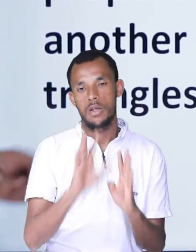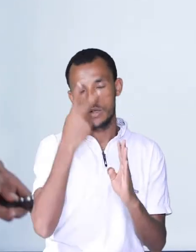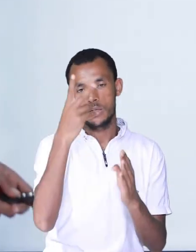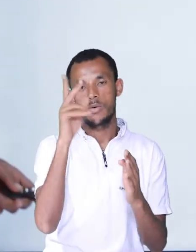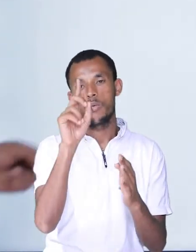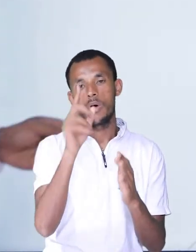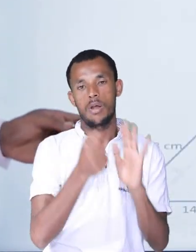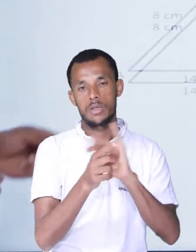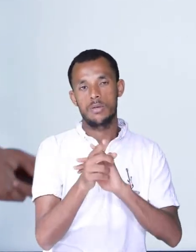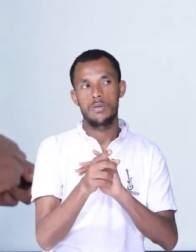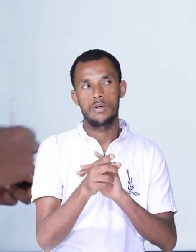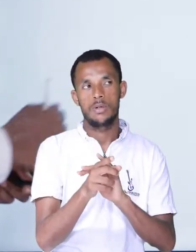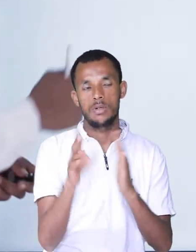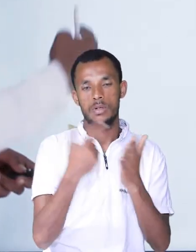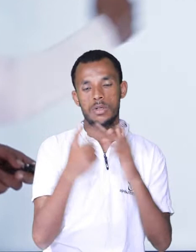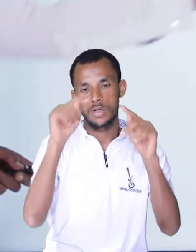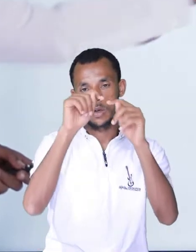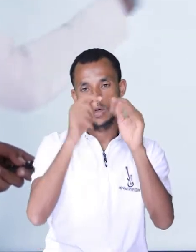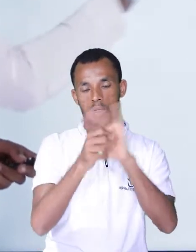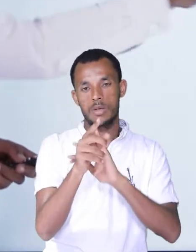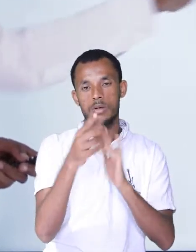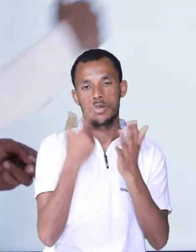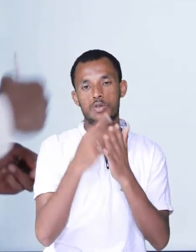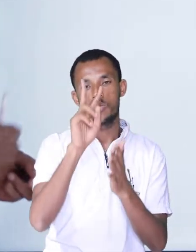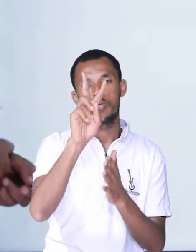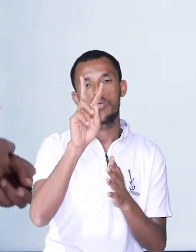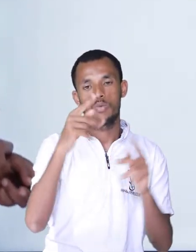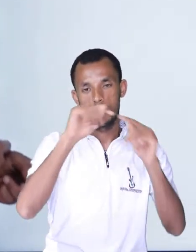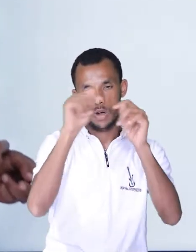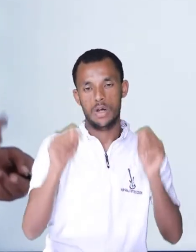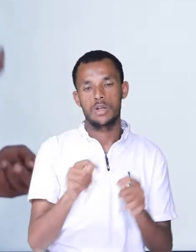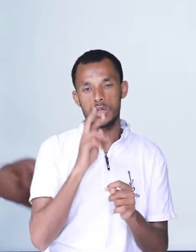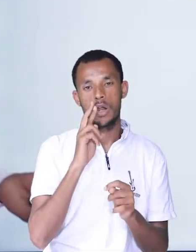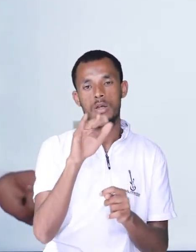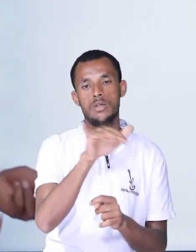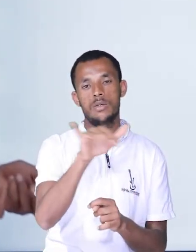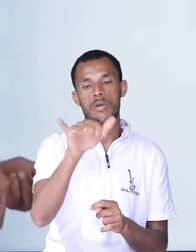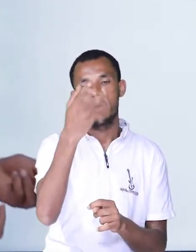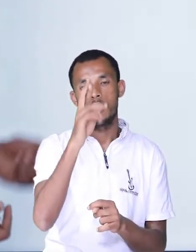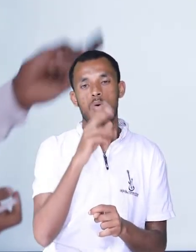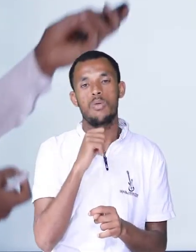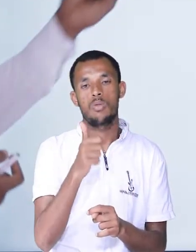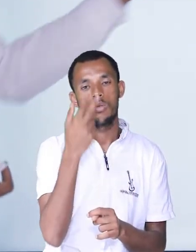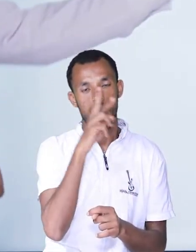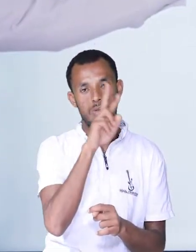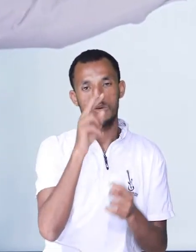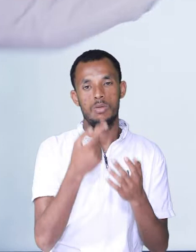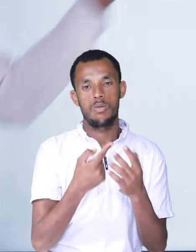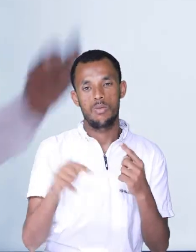an example of this. The example, let's say these two triangles are similar or not. To